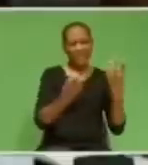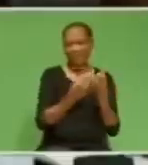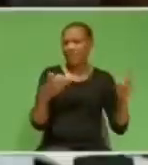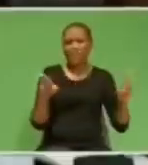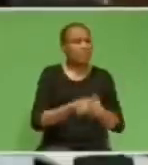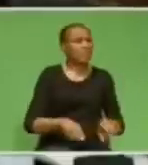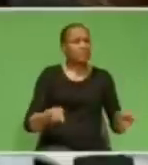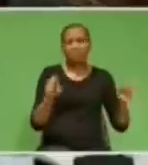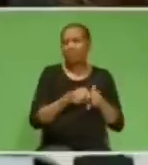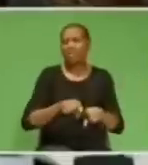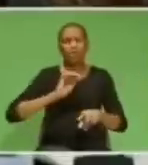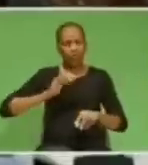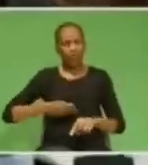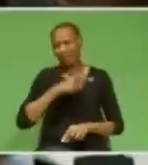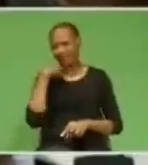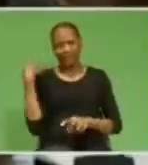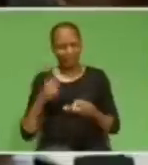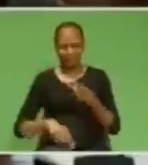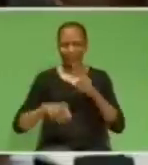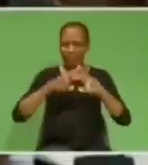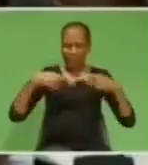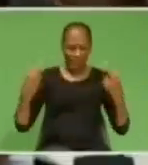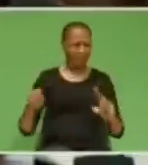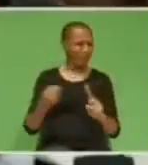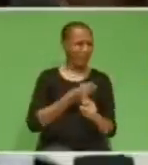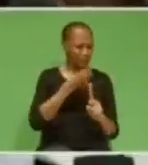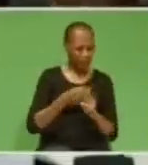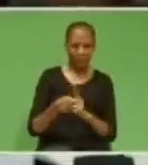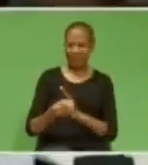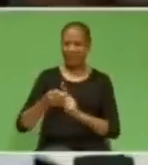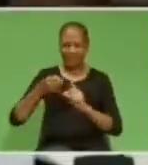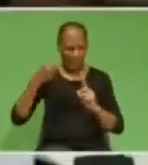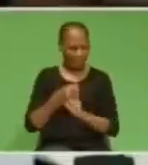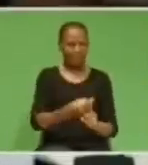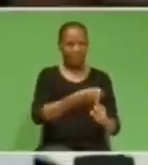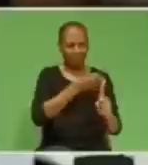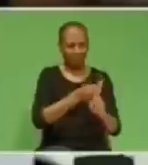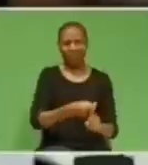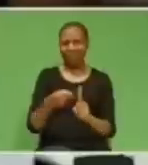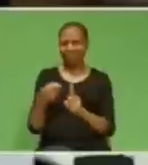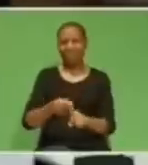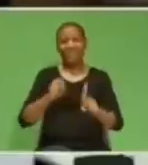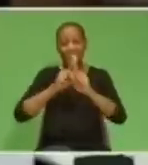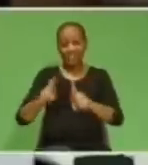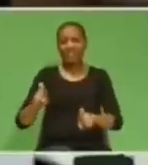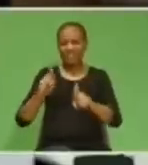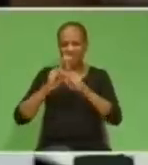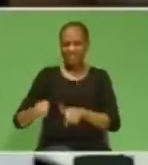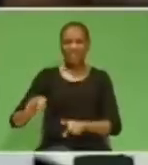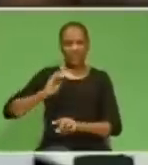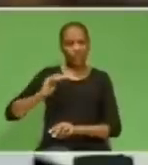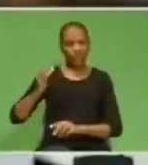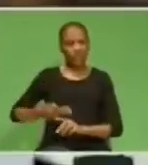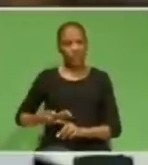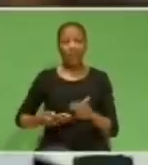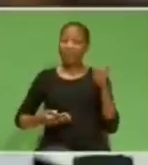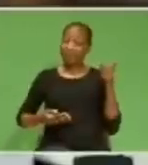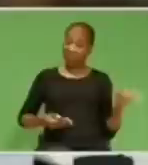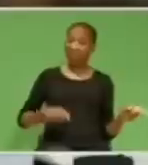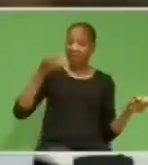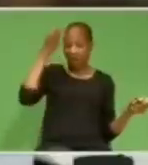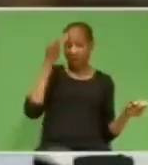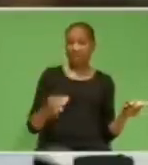cases of brutal murder, rape, assault, and exploitation of women that were swept under the carpet by this